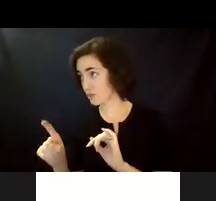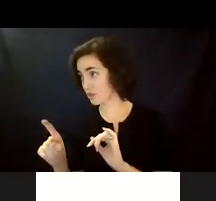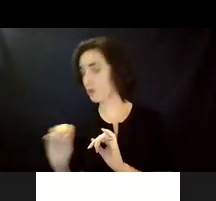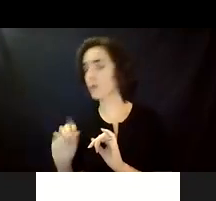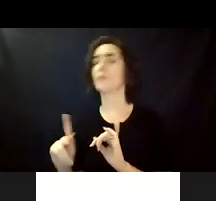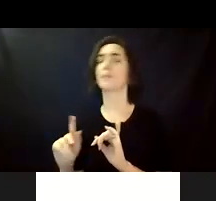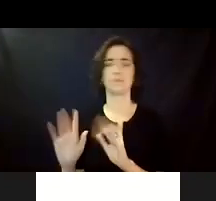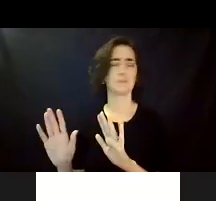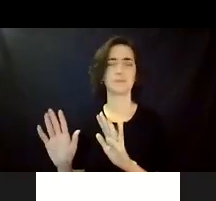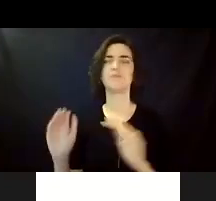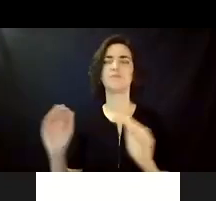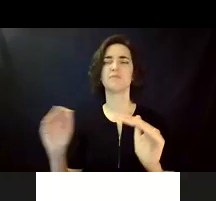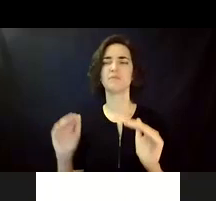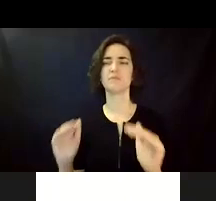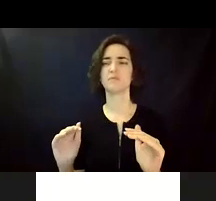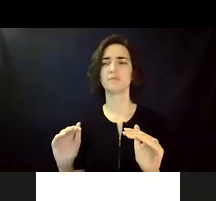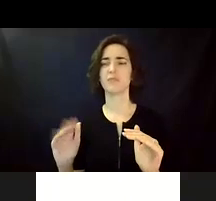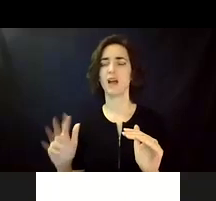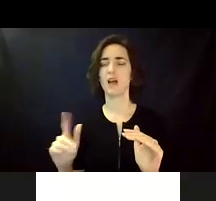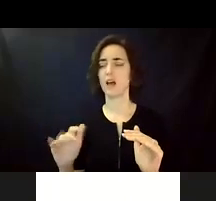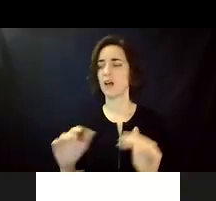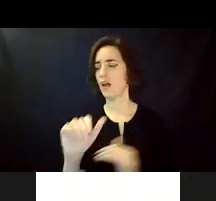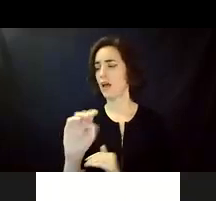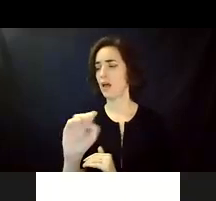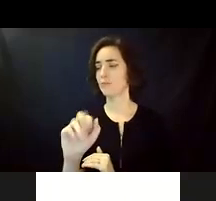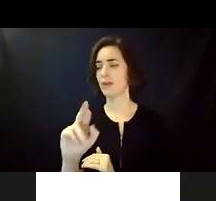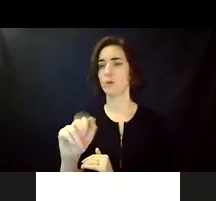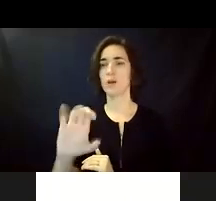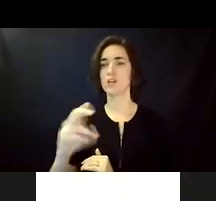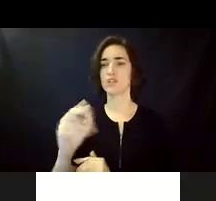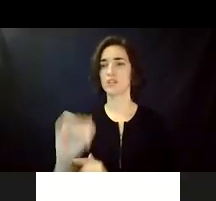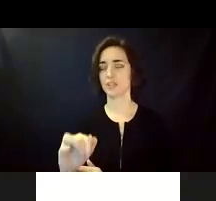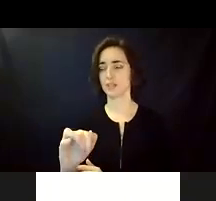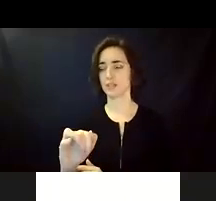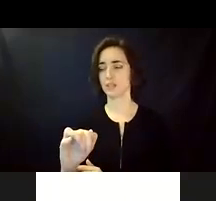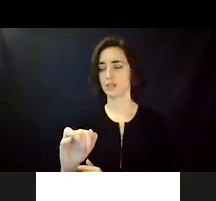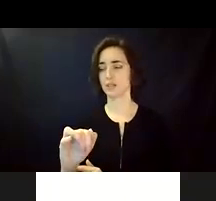we'll move on to Amarachi.